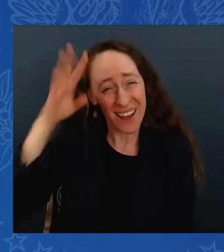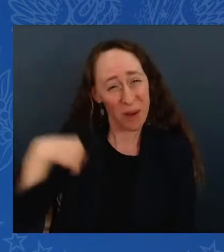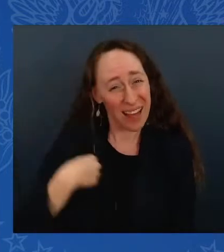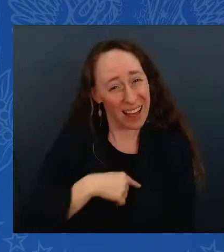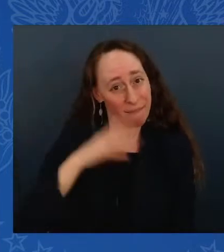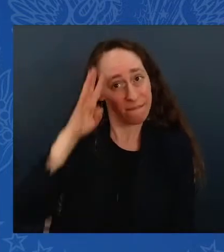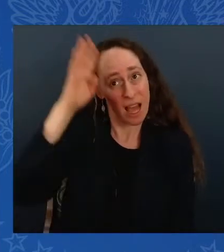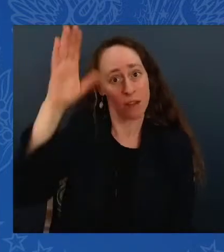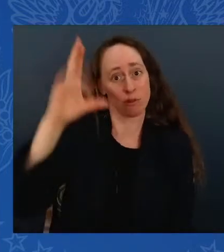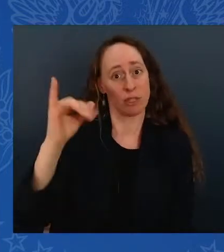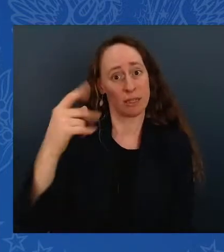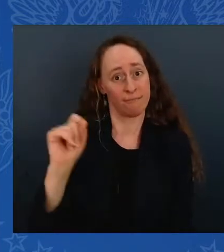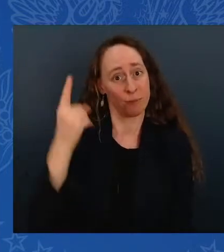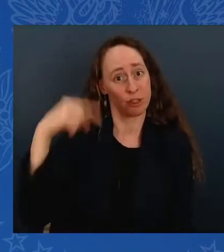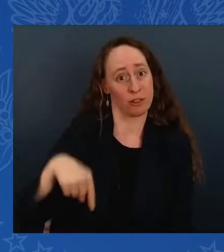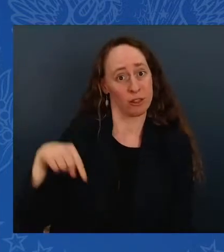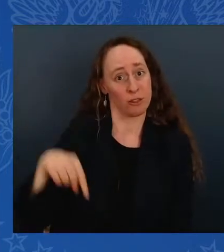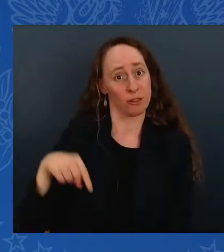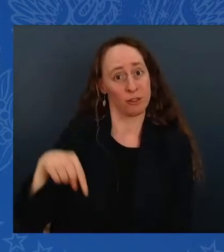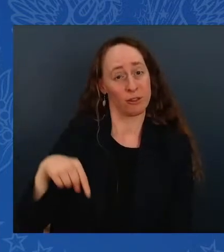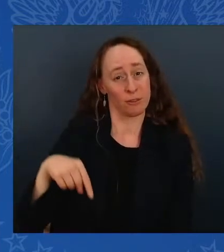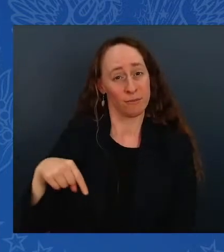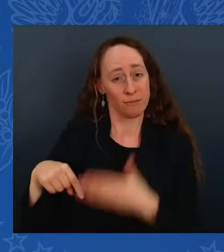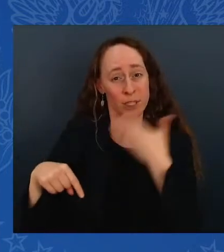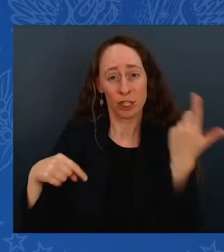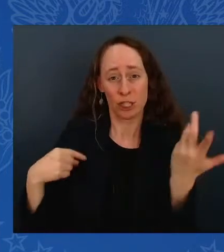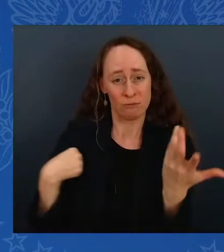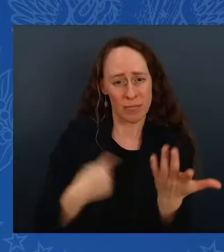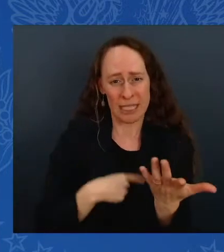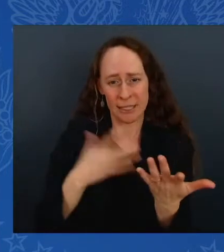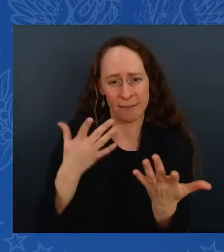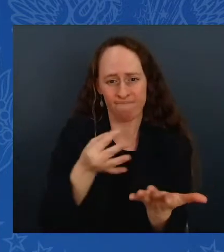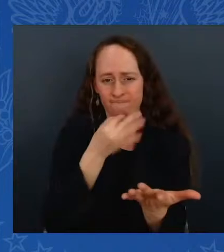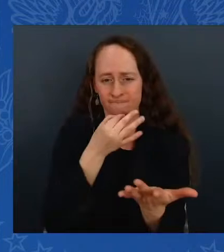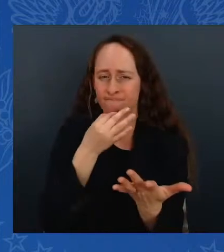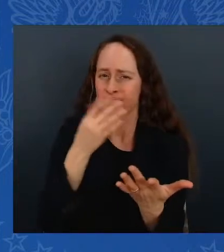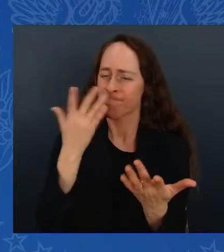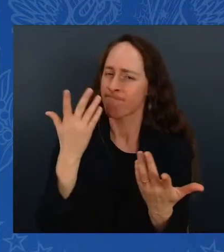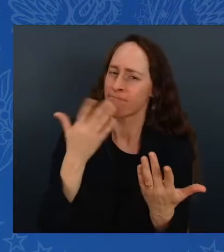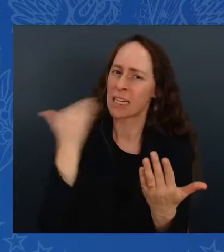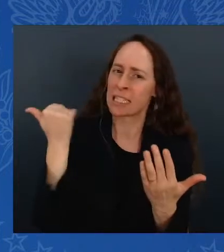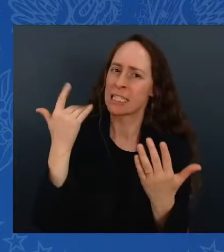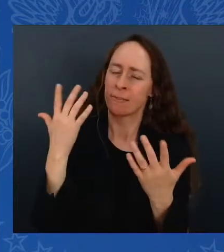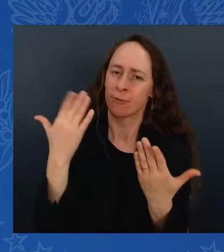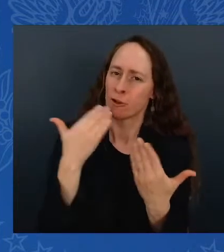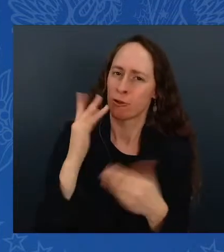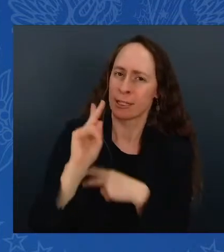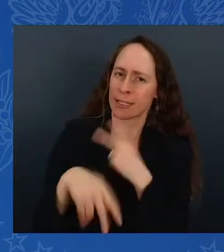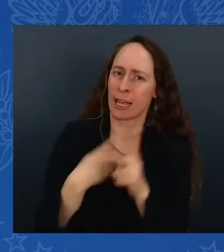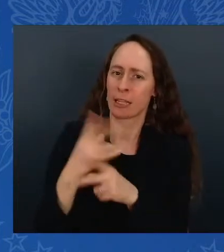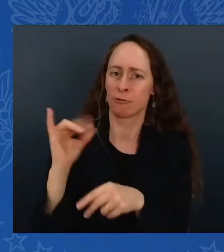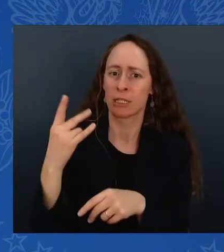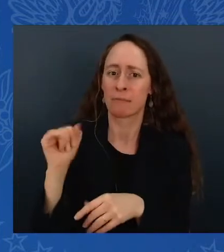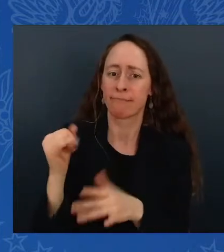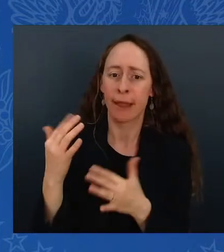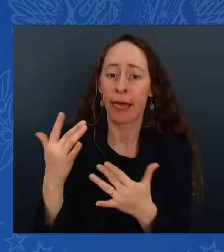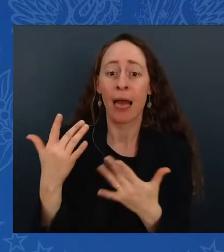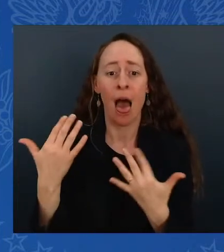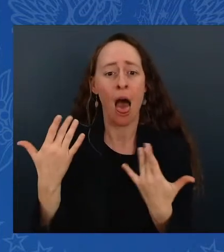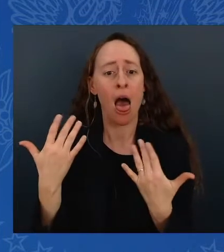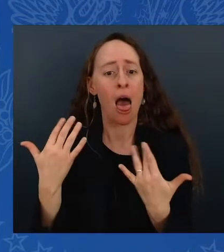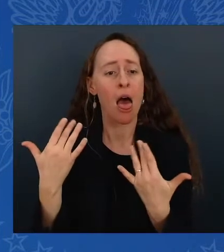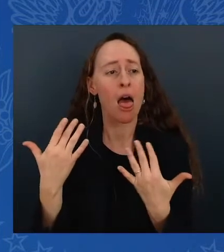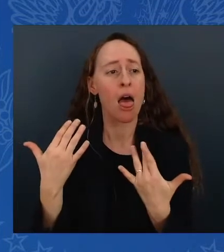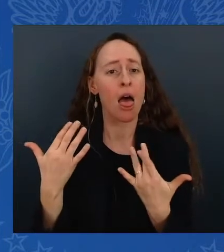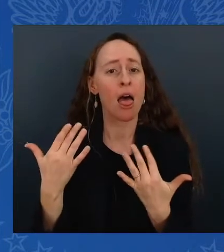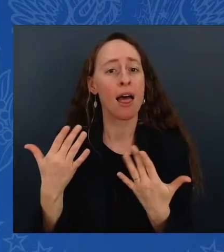in the world. But over time, my predecessors thought it was better to manufacture those chips overseas because